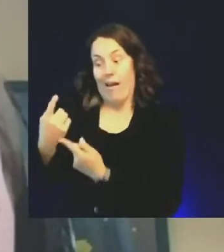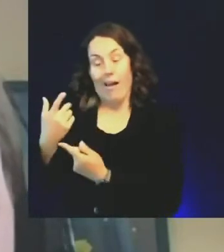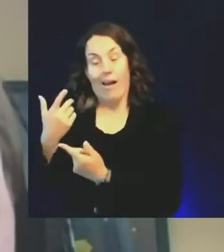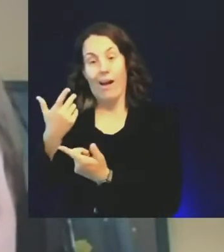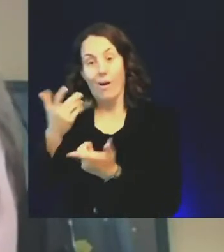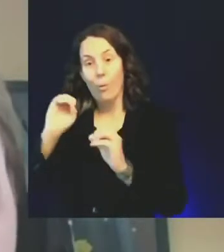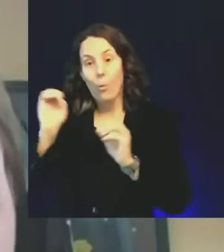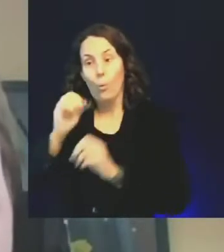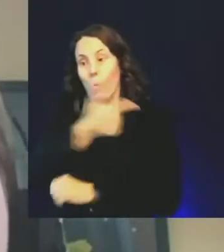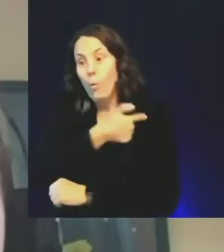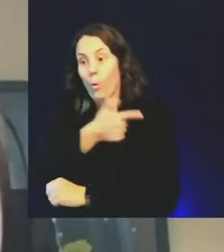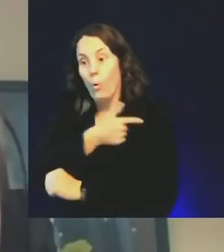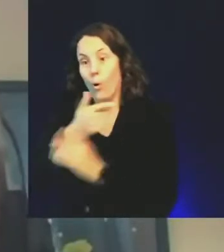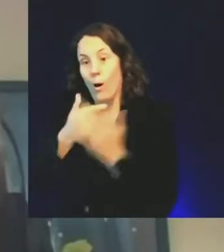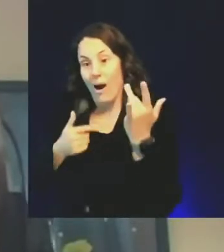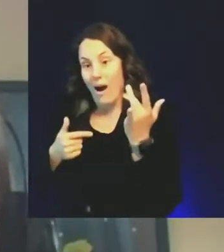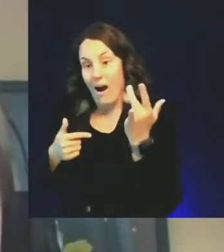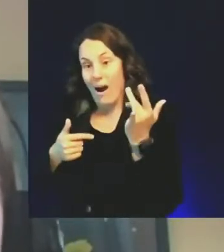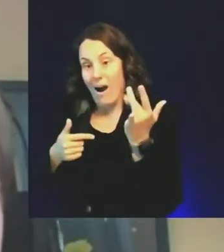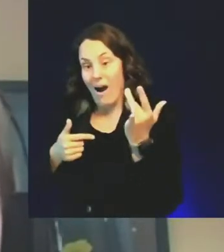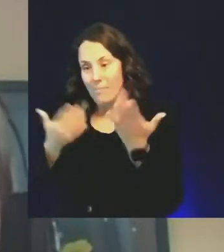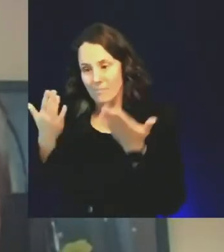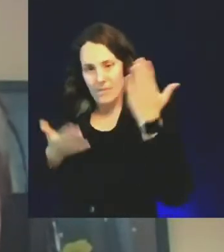that's less intense. And so